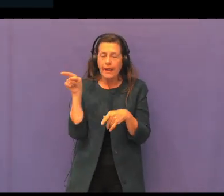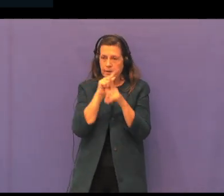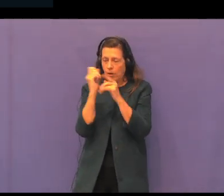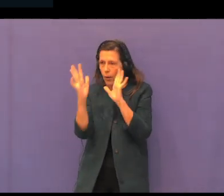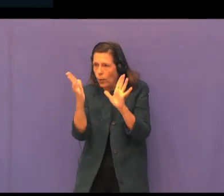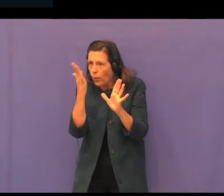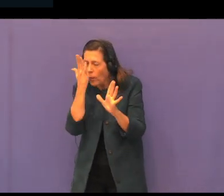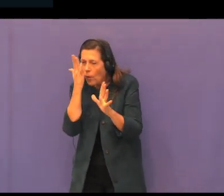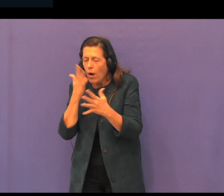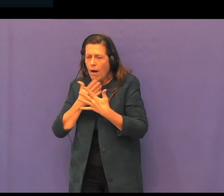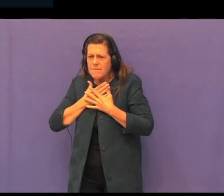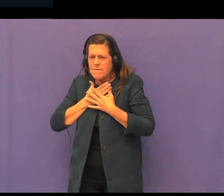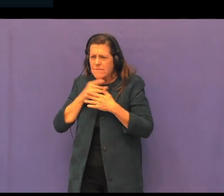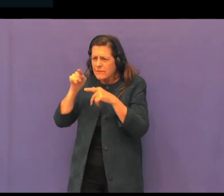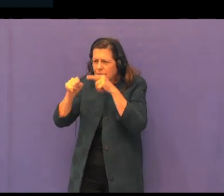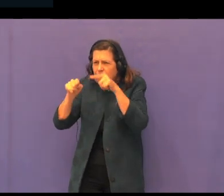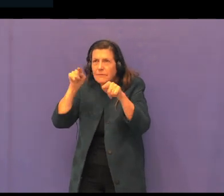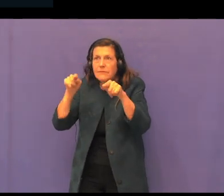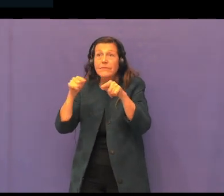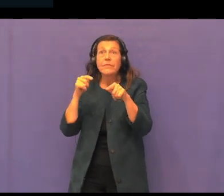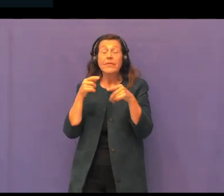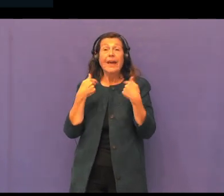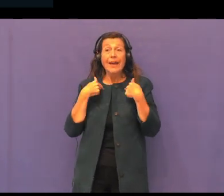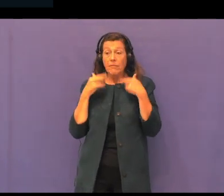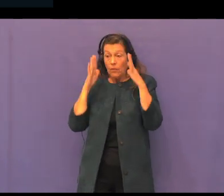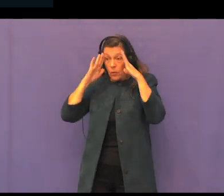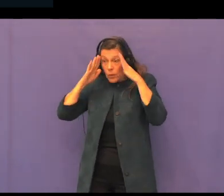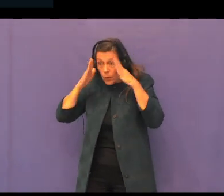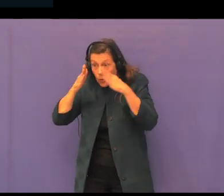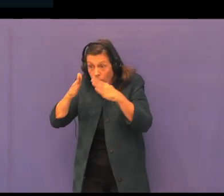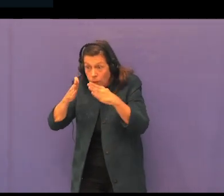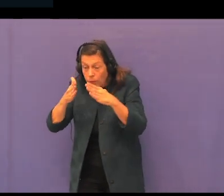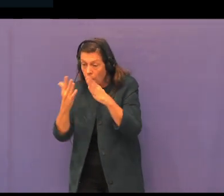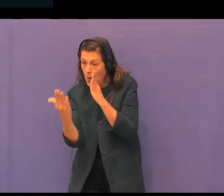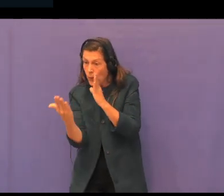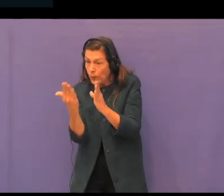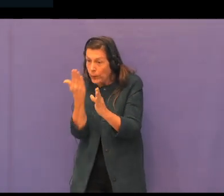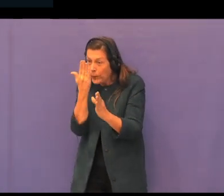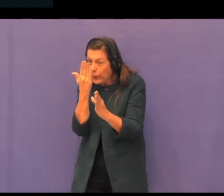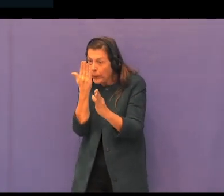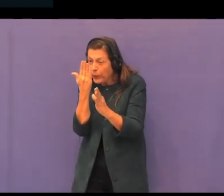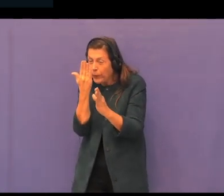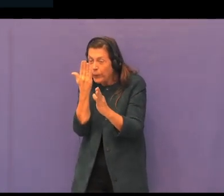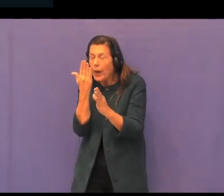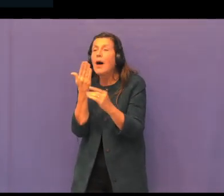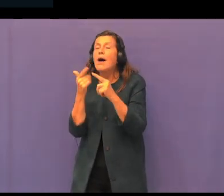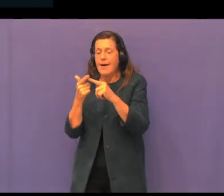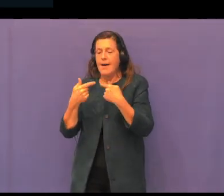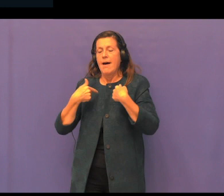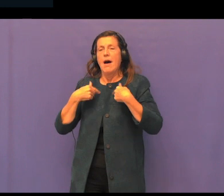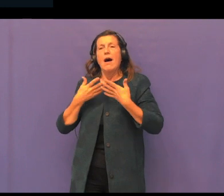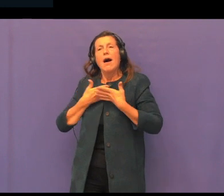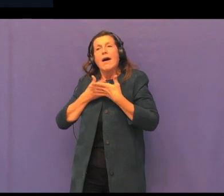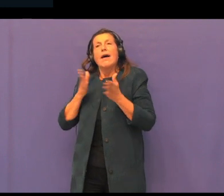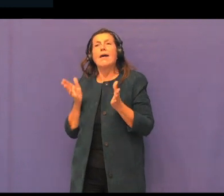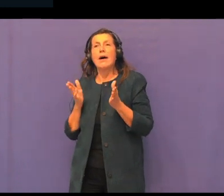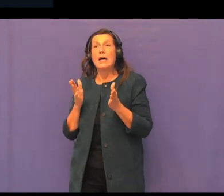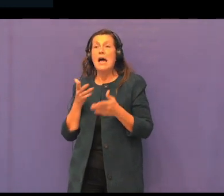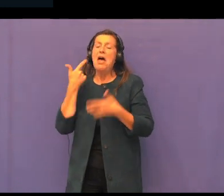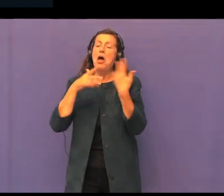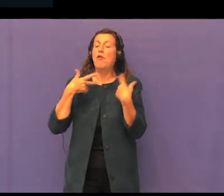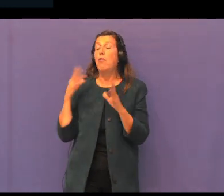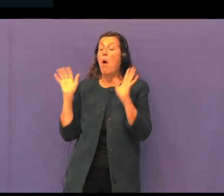less likely to act more selfishly towards it. So what I would argue is that translators are